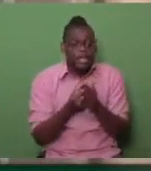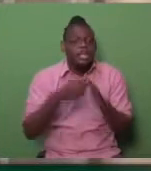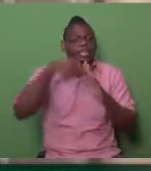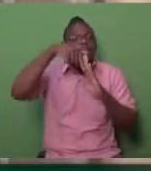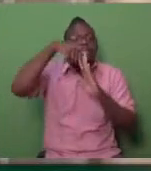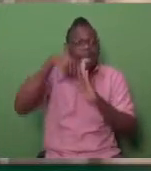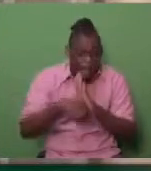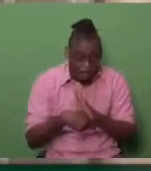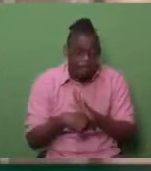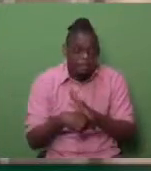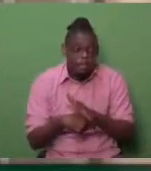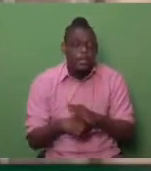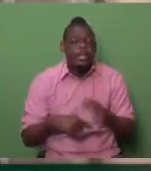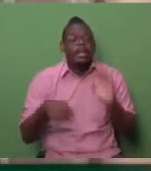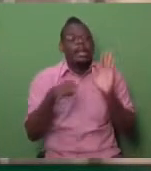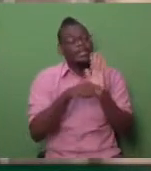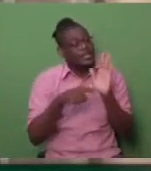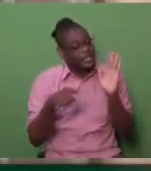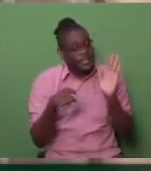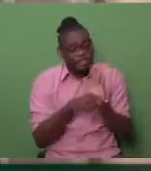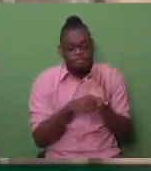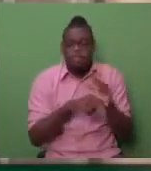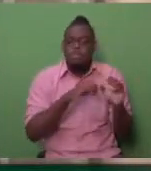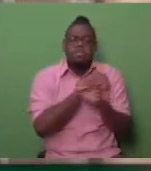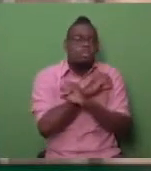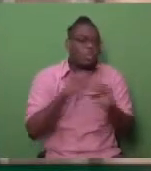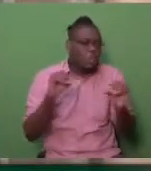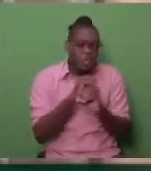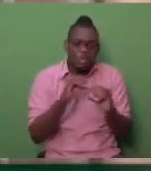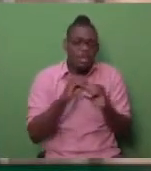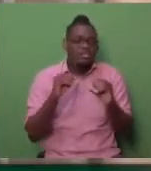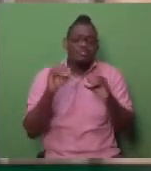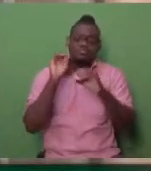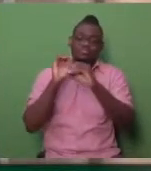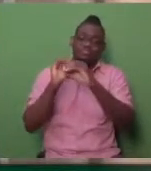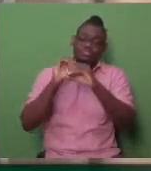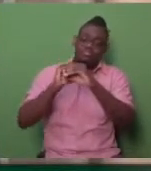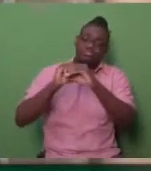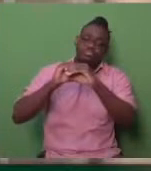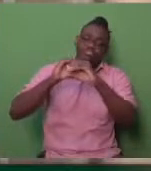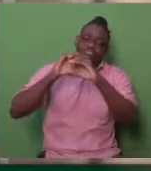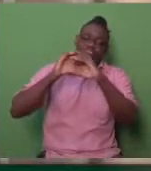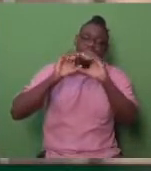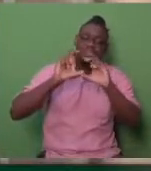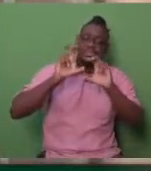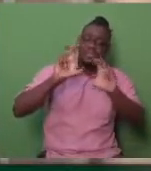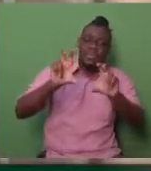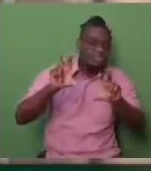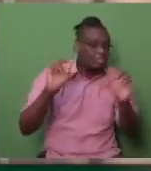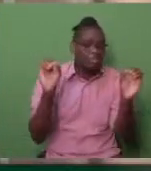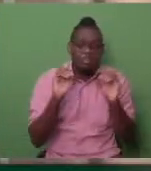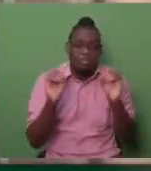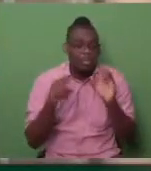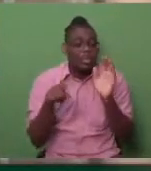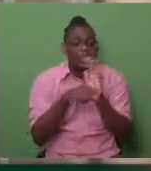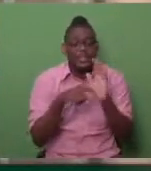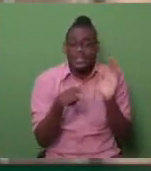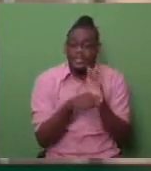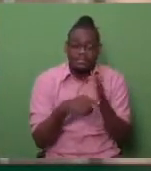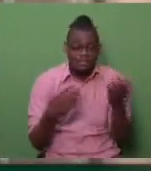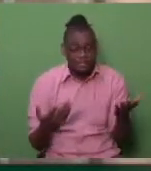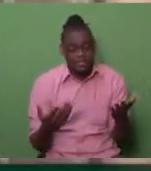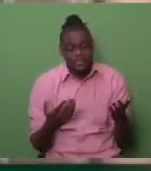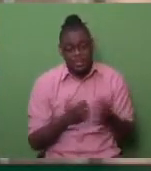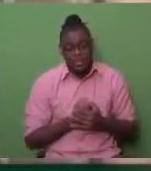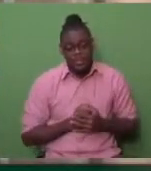direct investment, and of course, all the various raids on the HSF. Let's look at decline in GDP first.